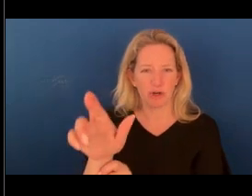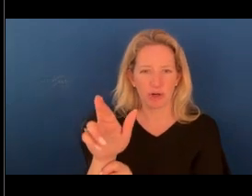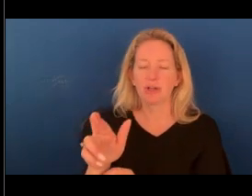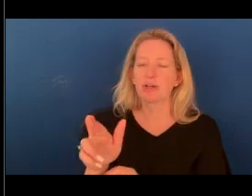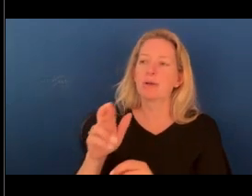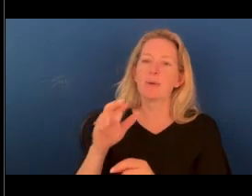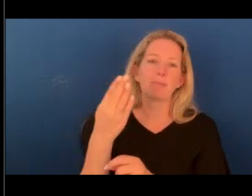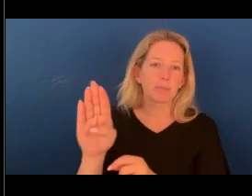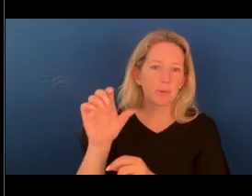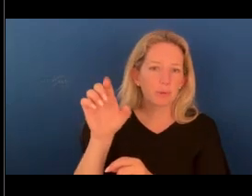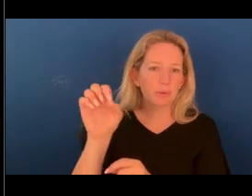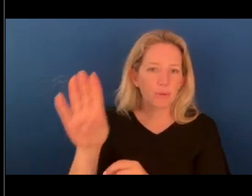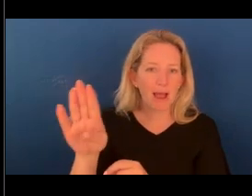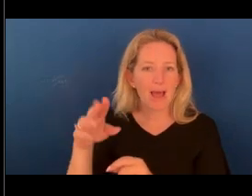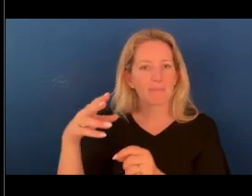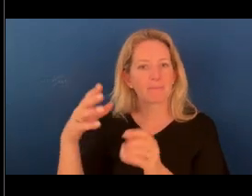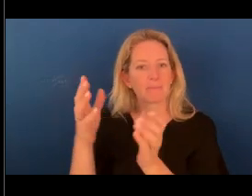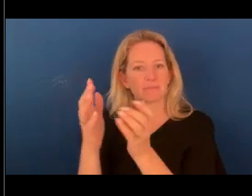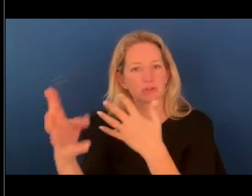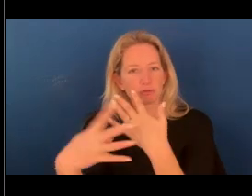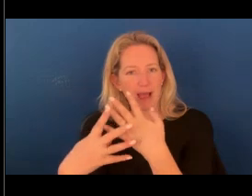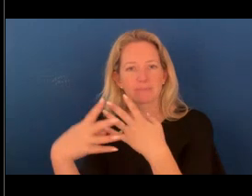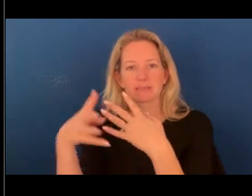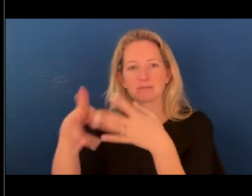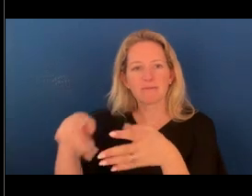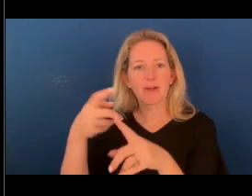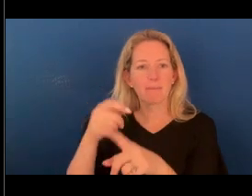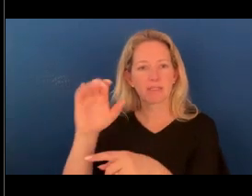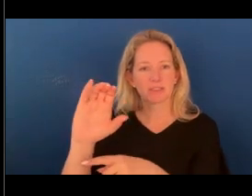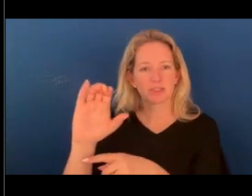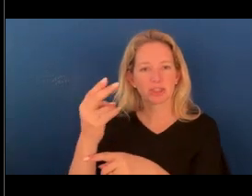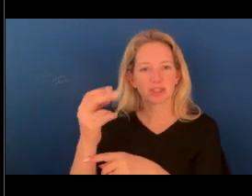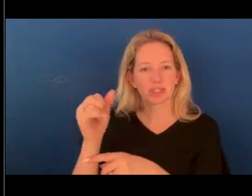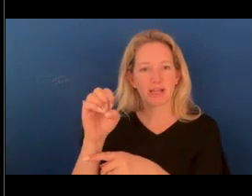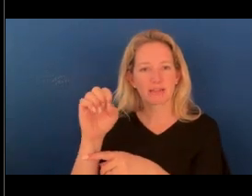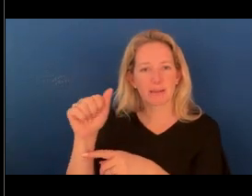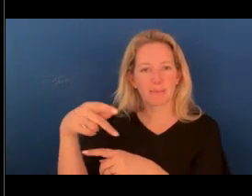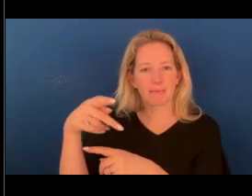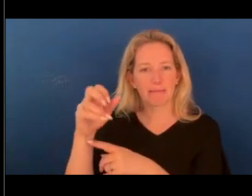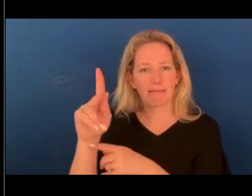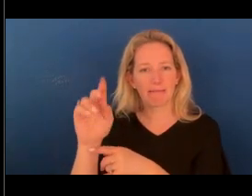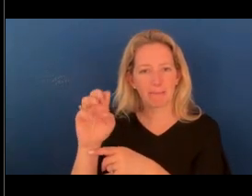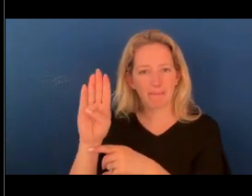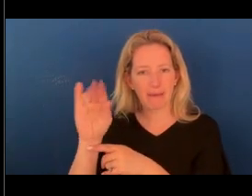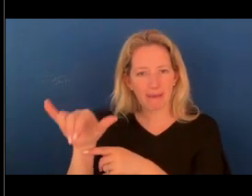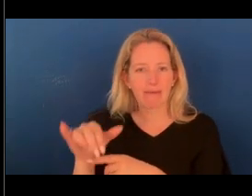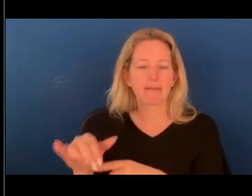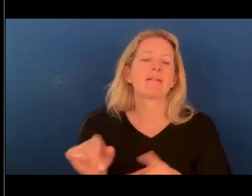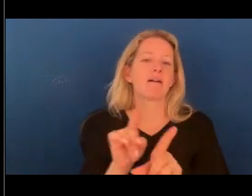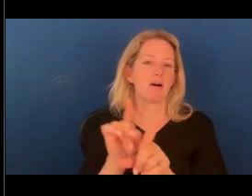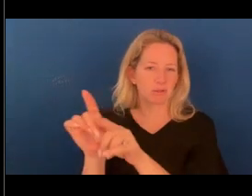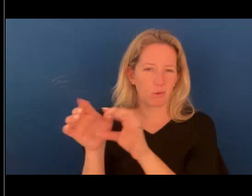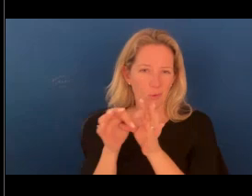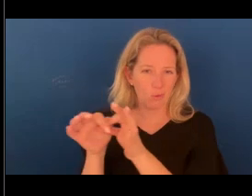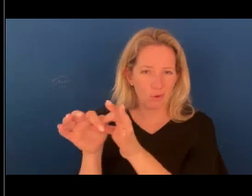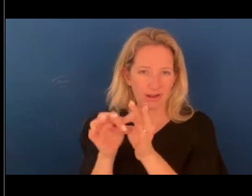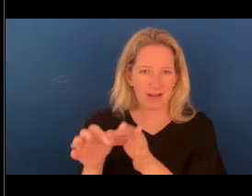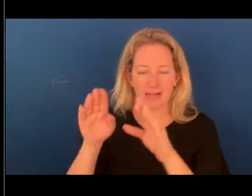leading a competitive nationwide grant program for the removal of derelict fishing traps. And all this is also supporting the coordination of